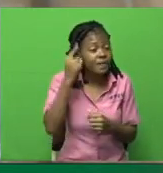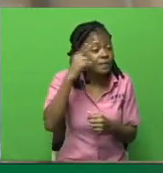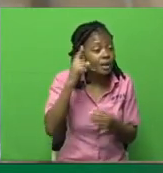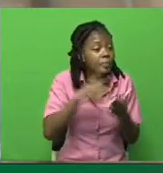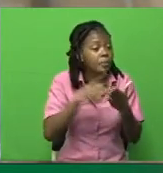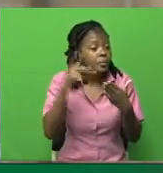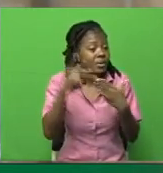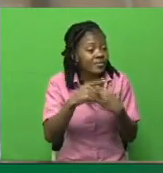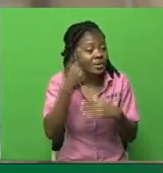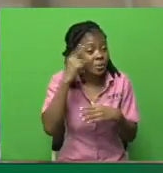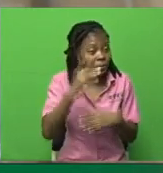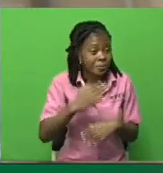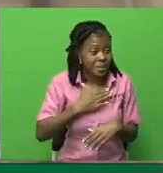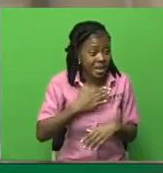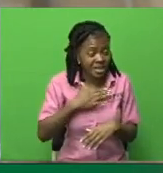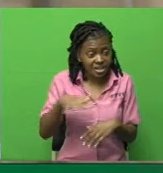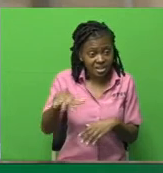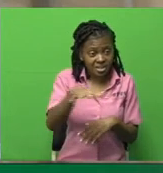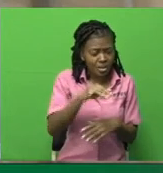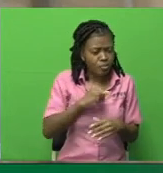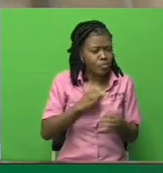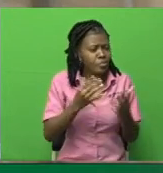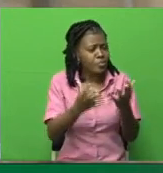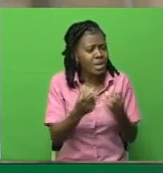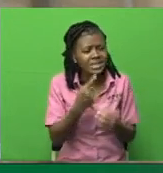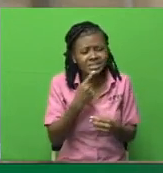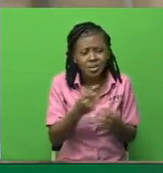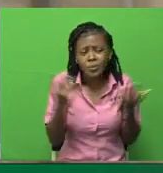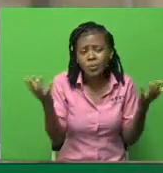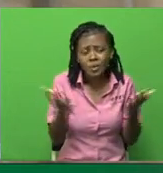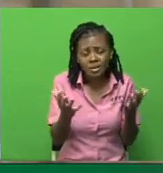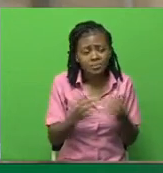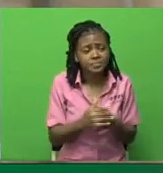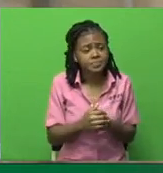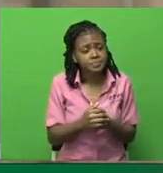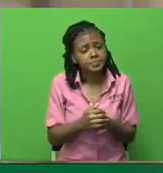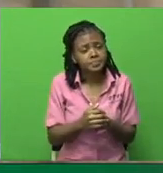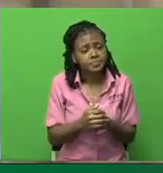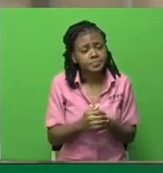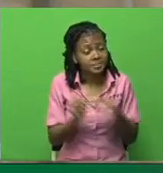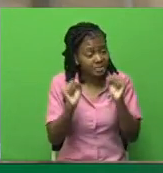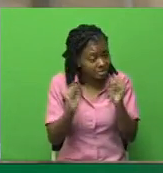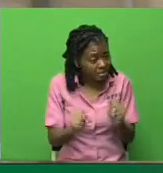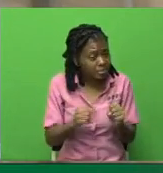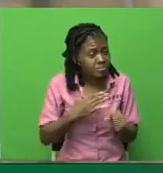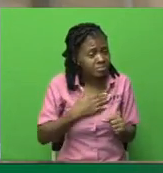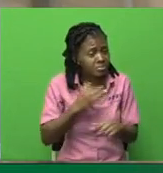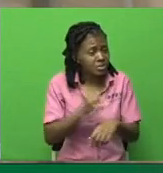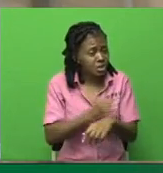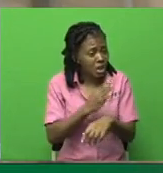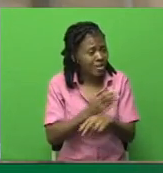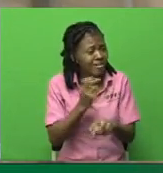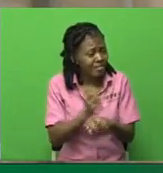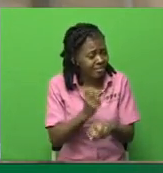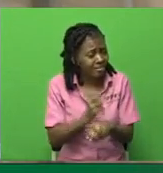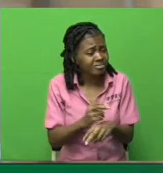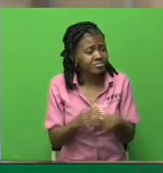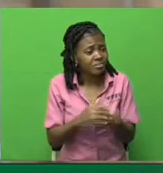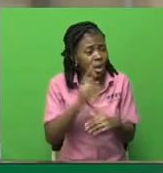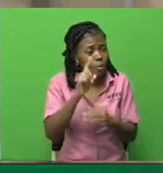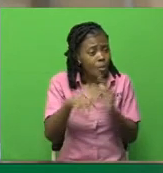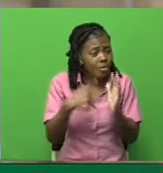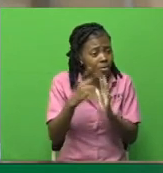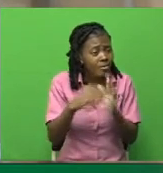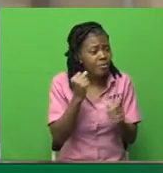constituency I want to say as difficult as the task of minister of Public Utilities might be unconsuming I take the